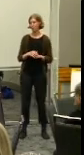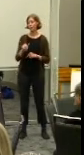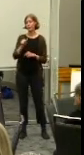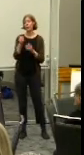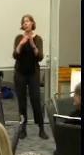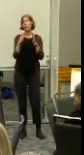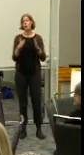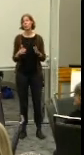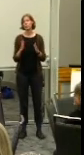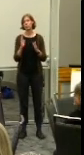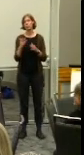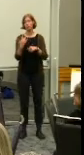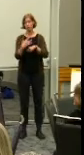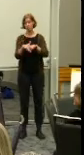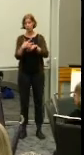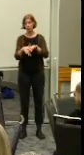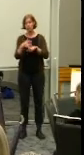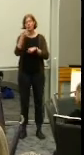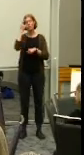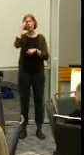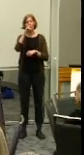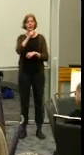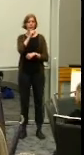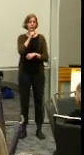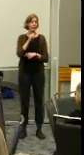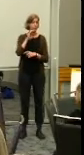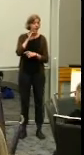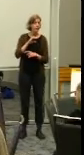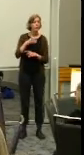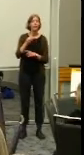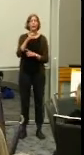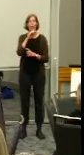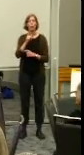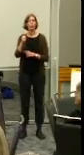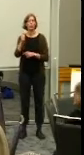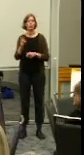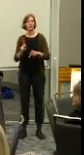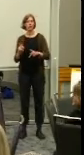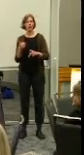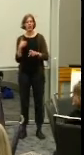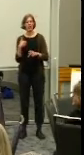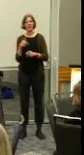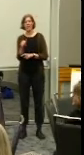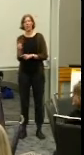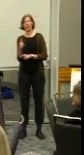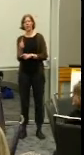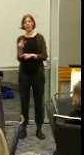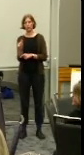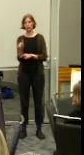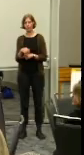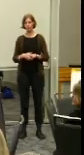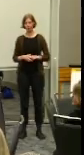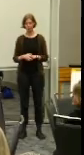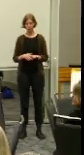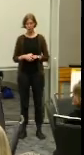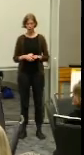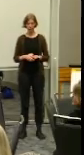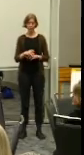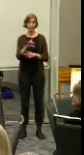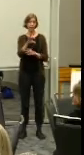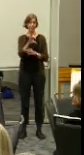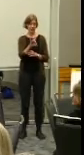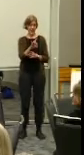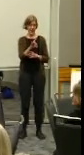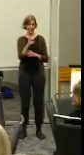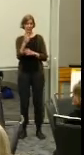will be available for other folks, seniors and other folks with disabilities as well. And then the 8 2-bedrooms, they